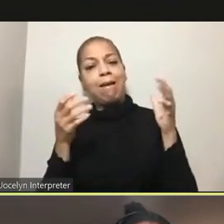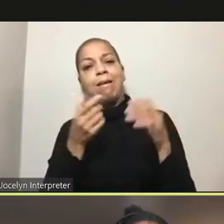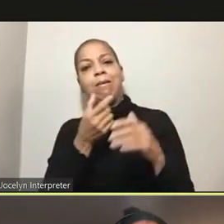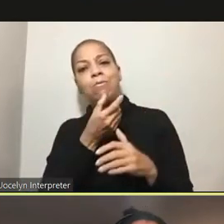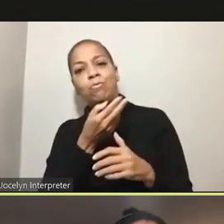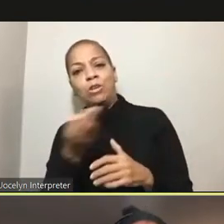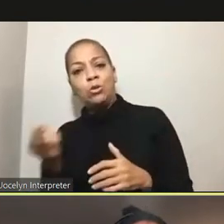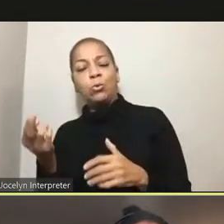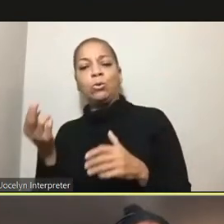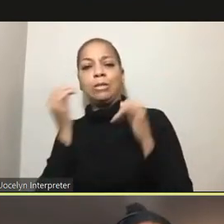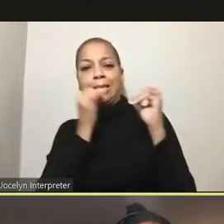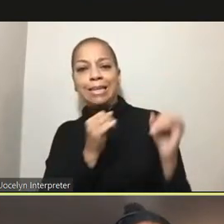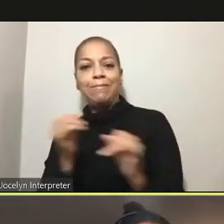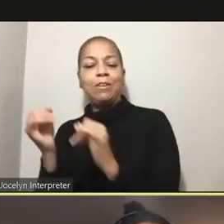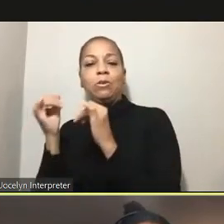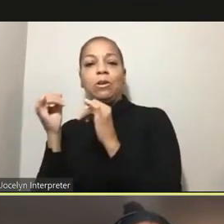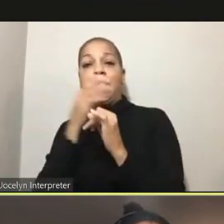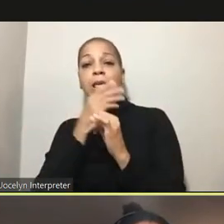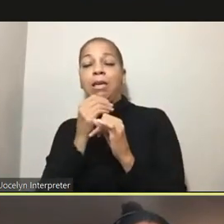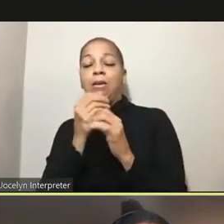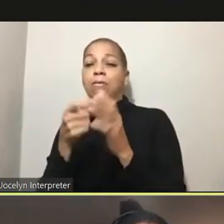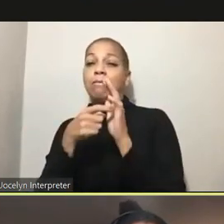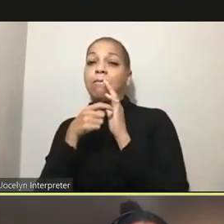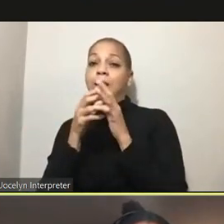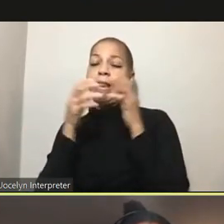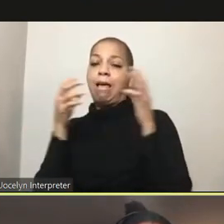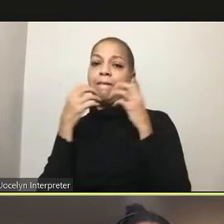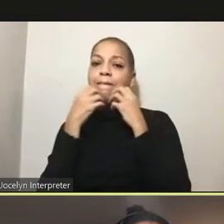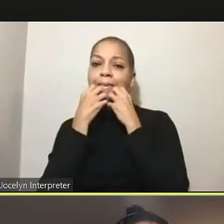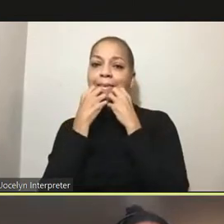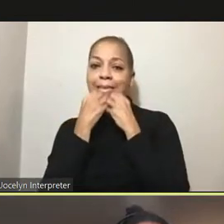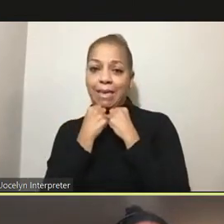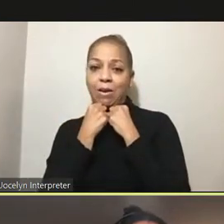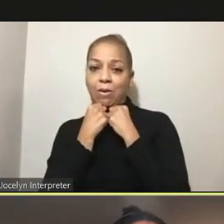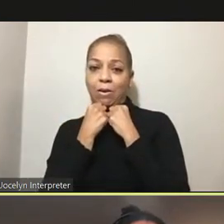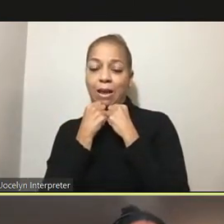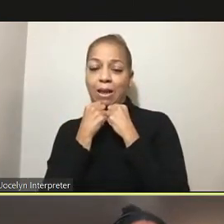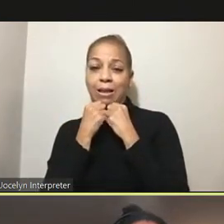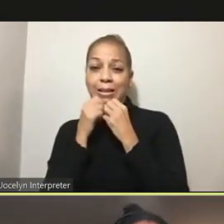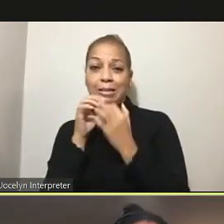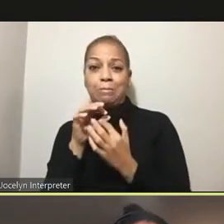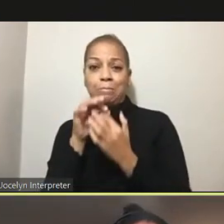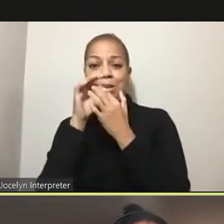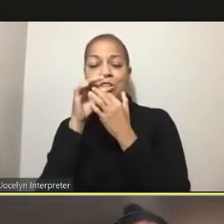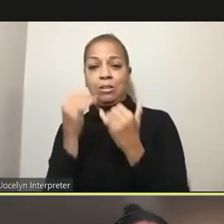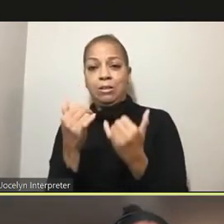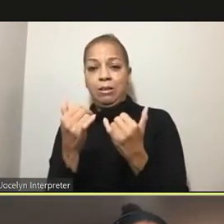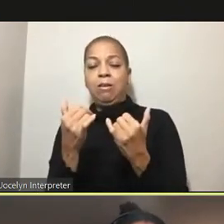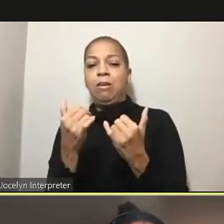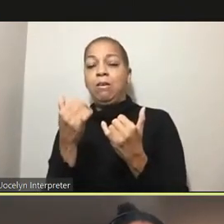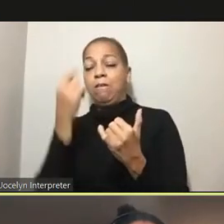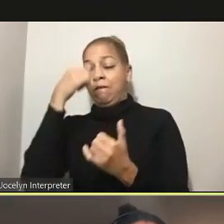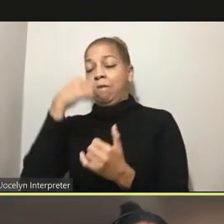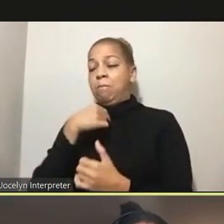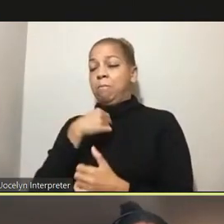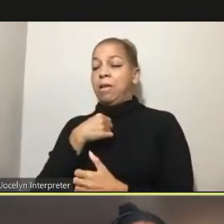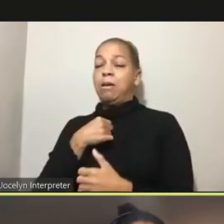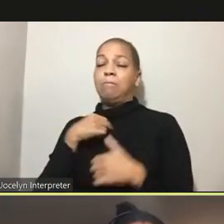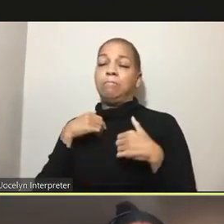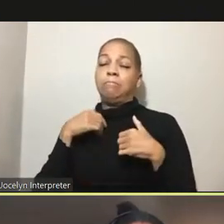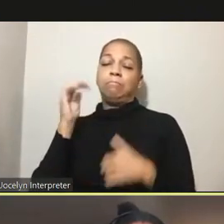individually, and it requires a lot of care, especially at this juncture. And so for me, I'm actually tired